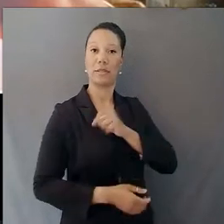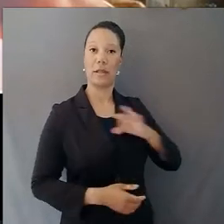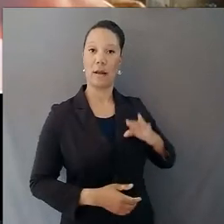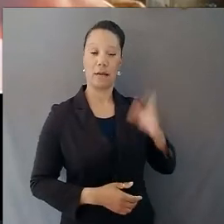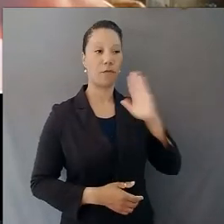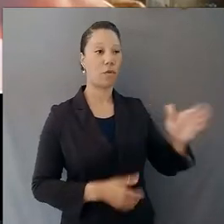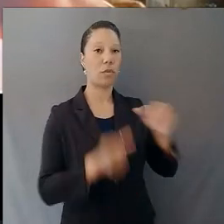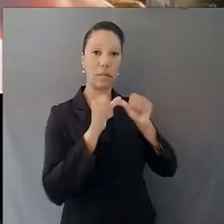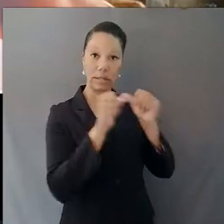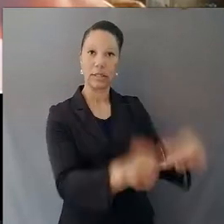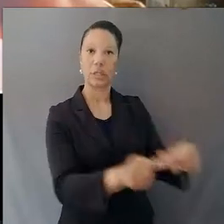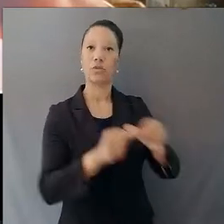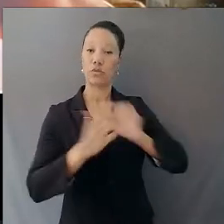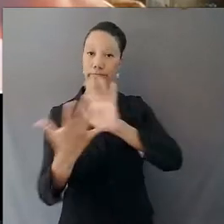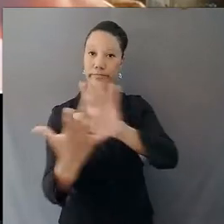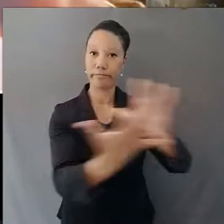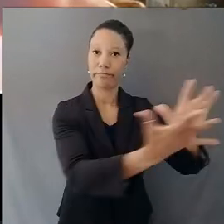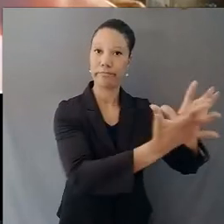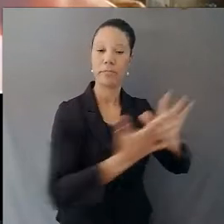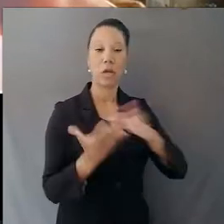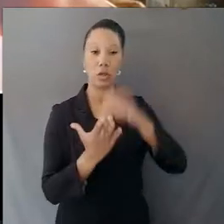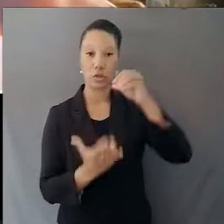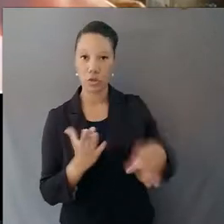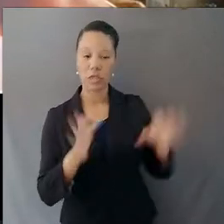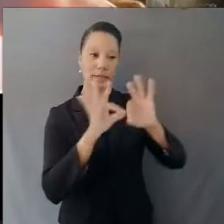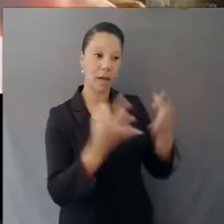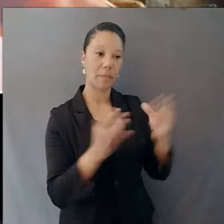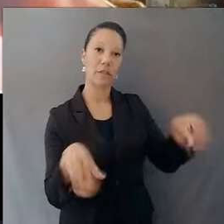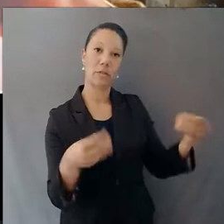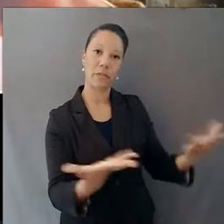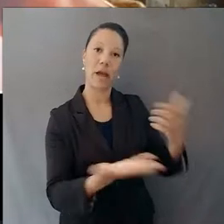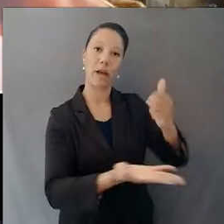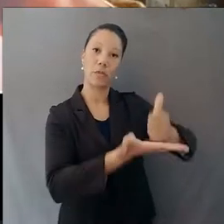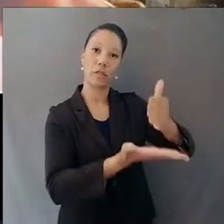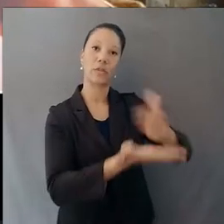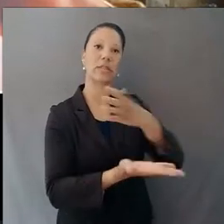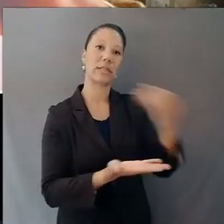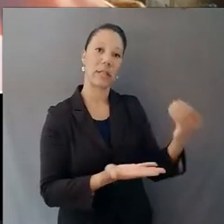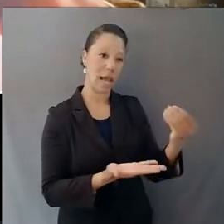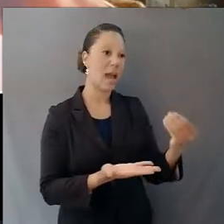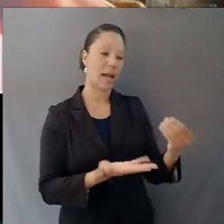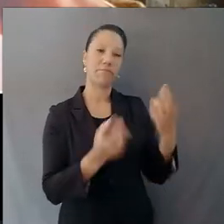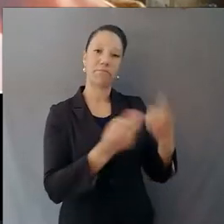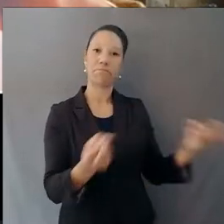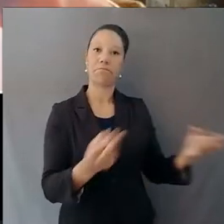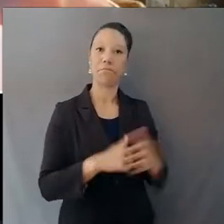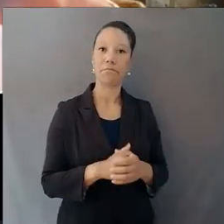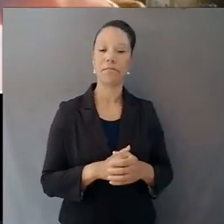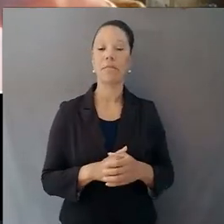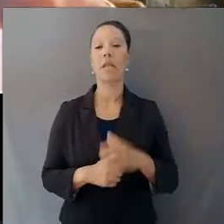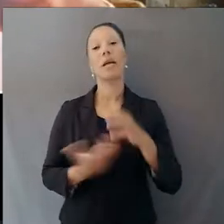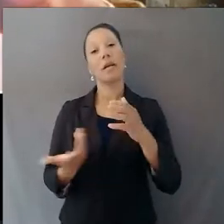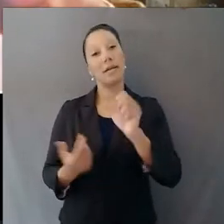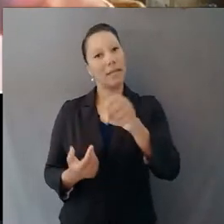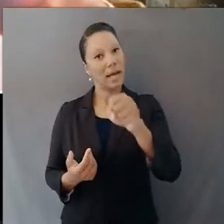to reach out to students and families to provide resources and offer assistance. Absolutely. So we